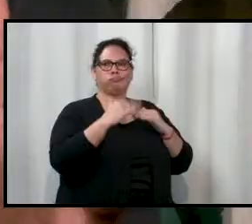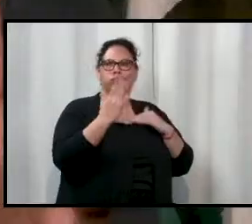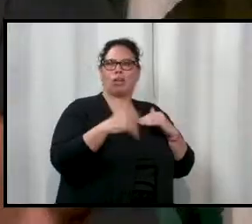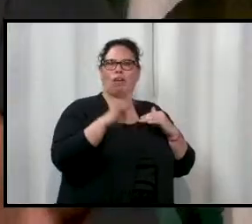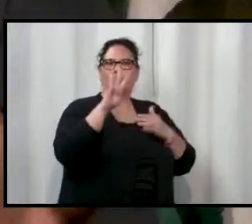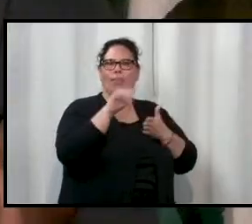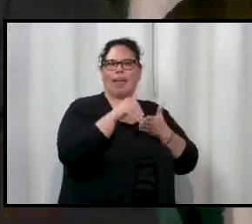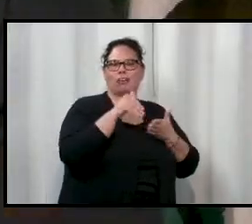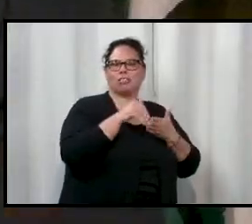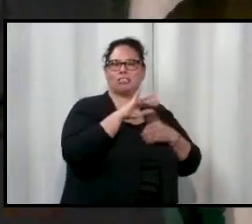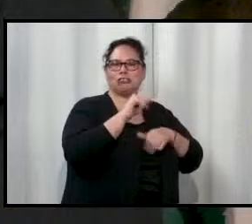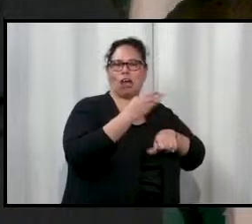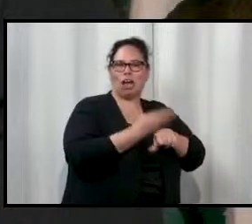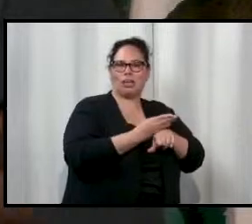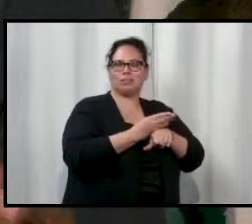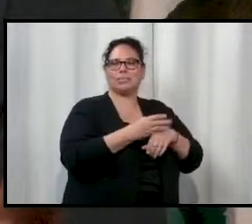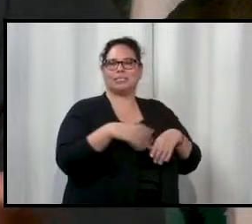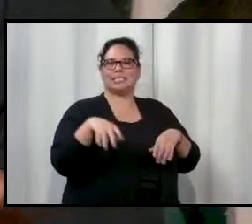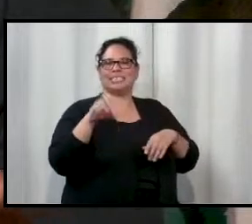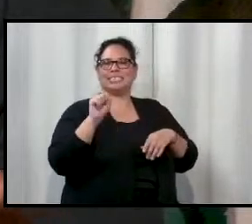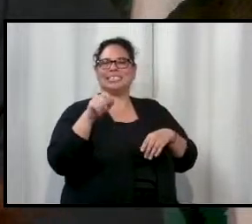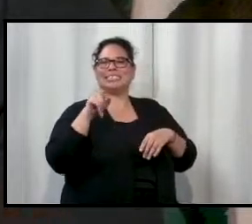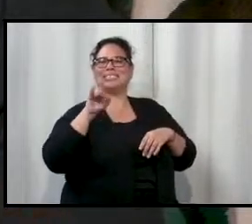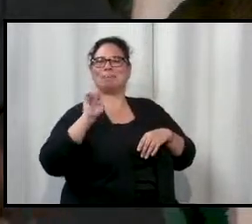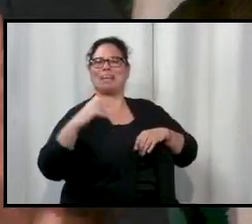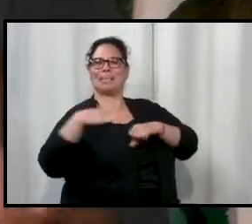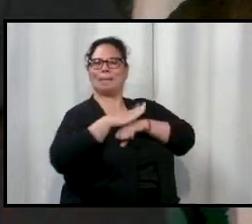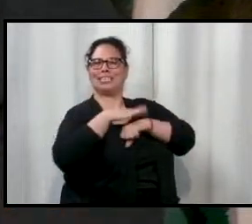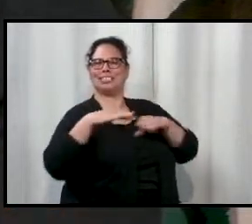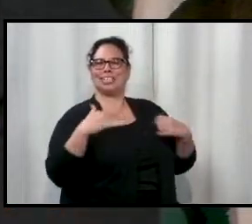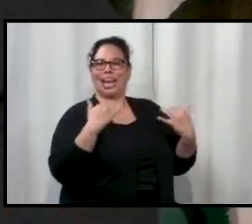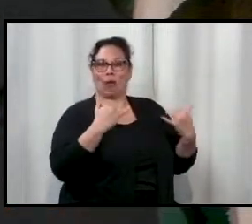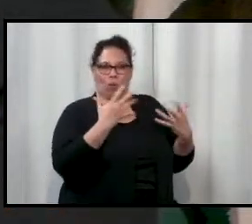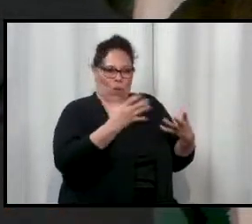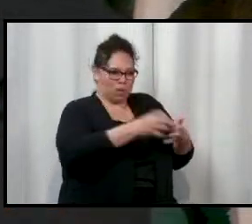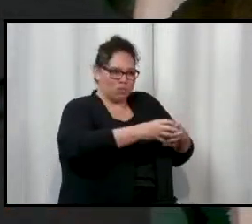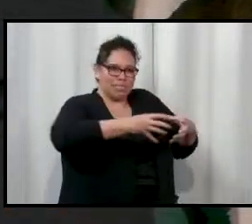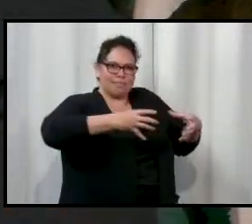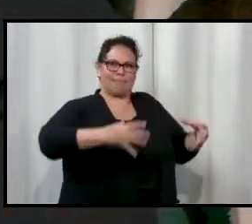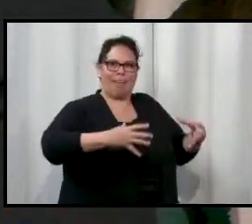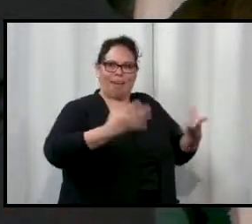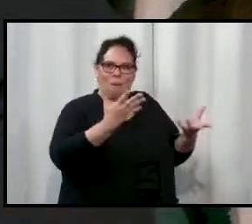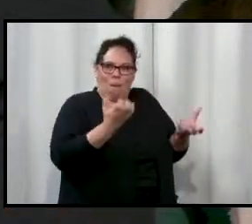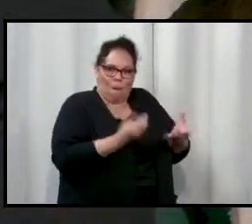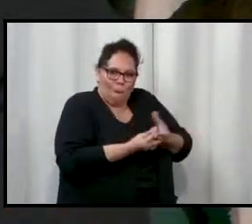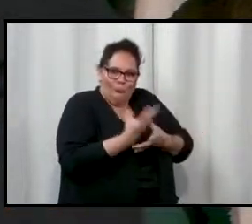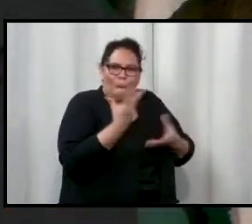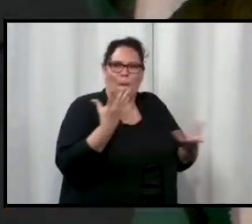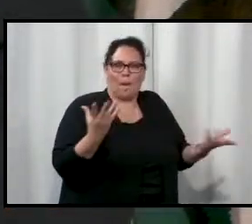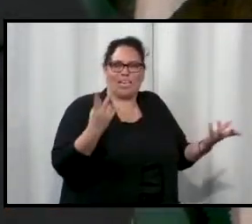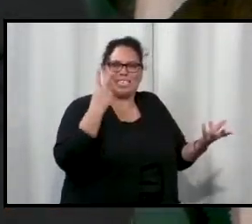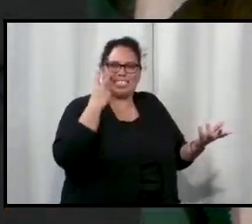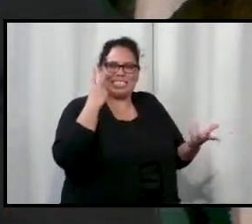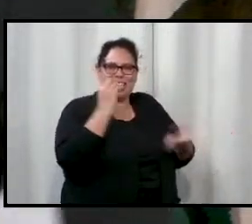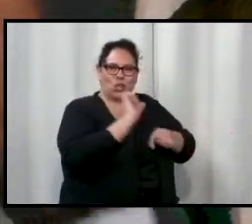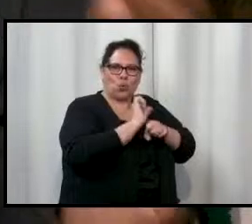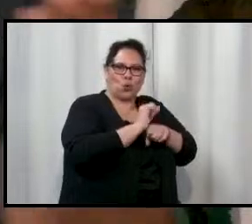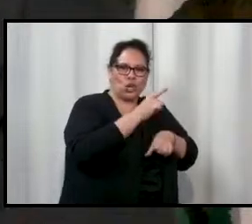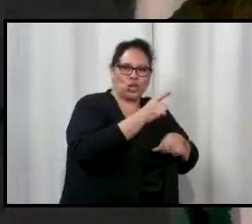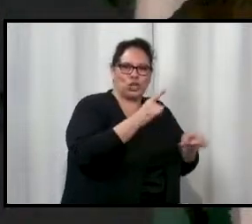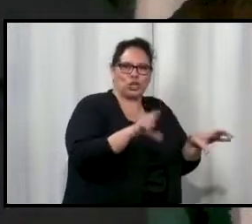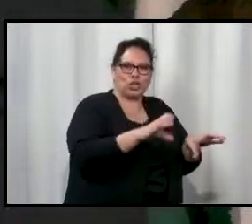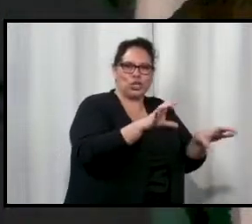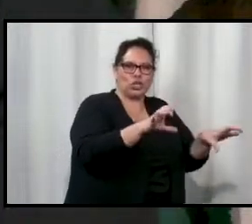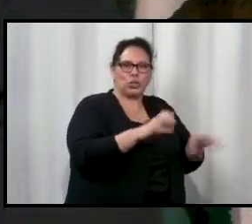in Space Beach now, and we want to expand and we want to grow, and we could totally see with some of the work you're doing in